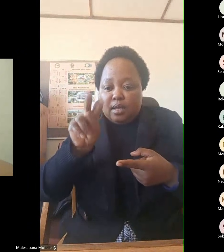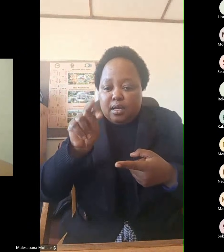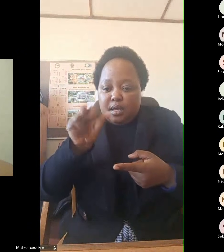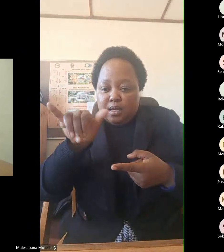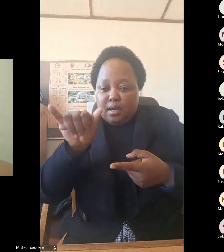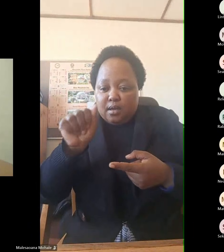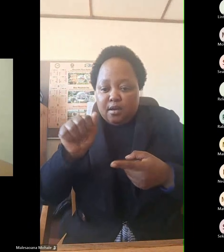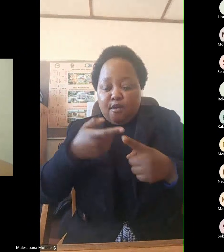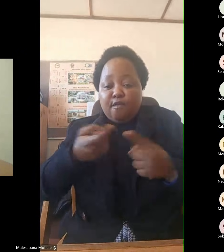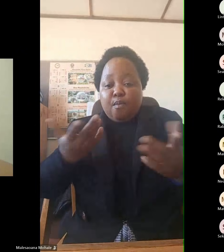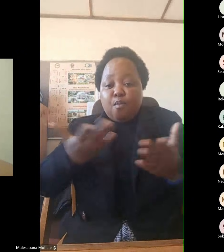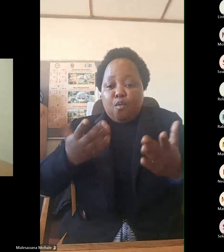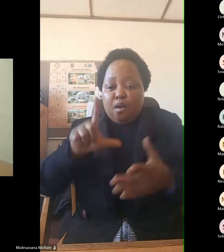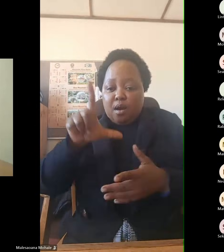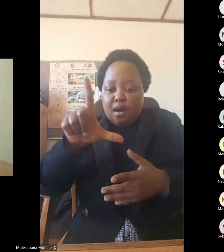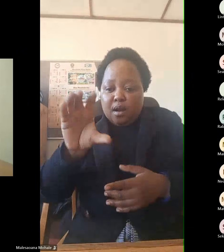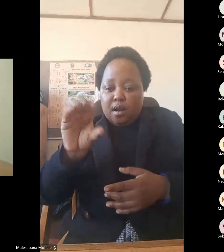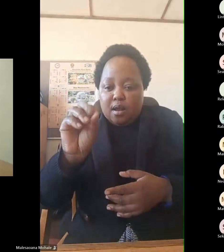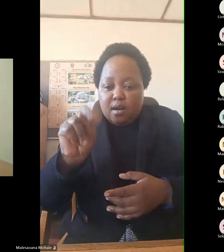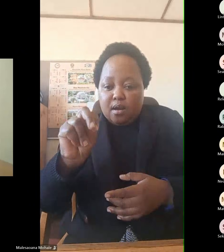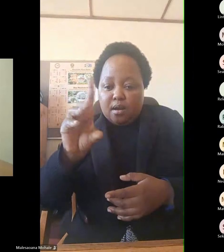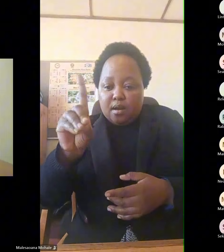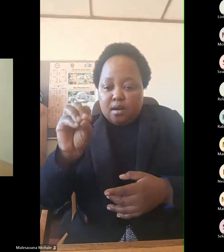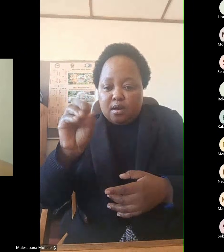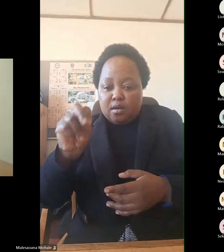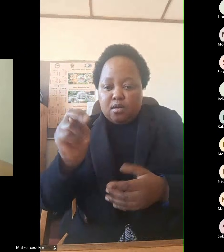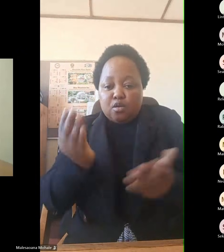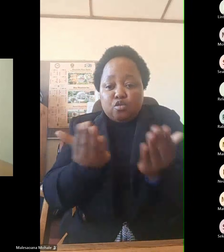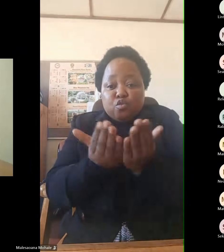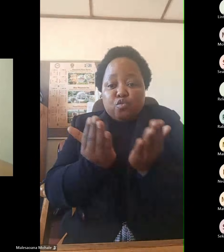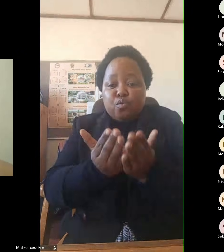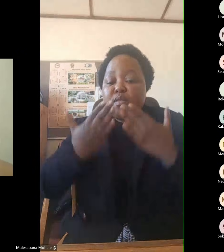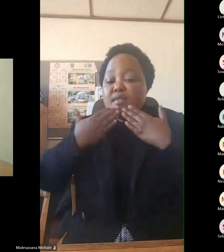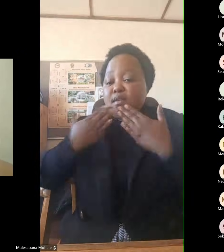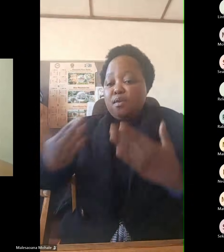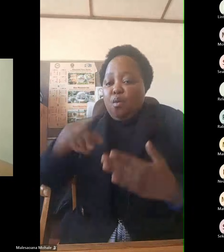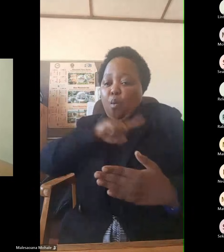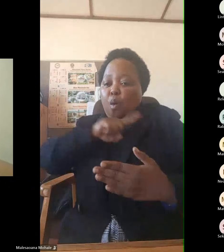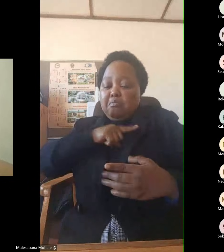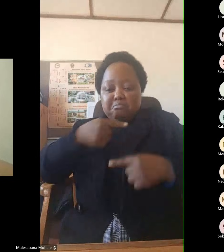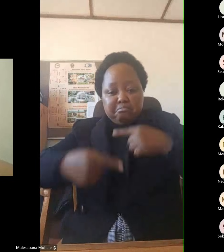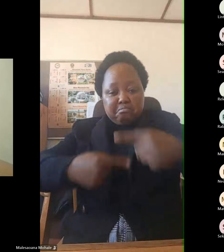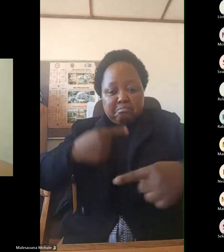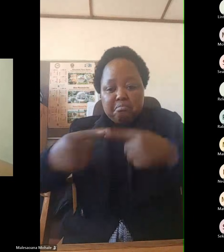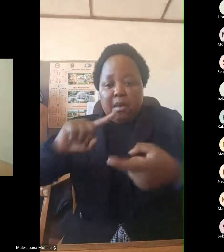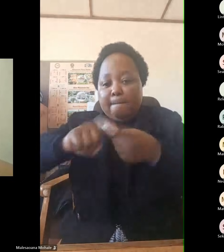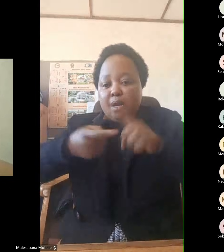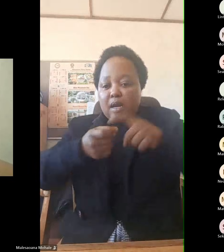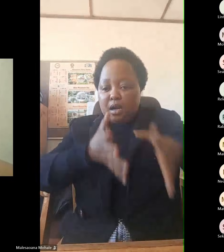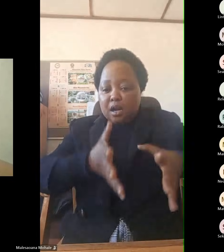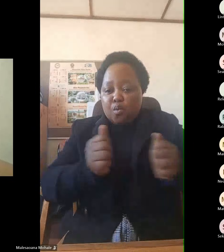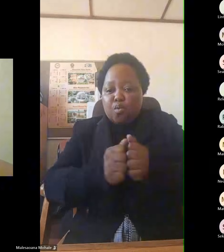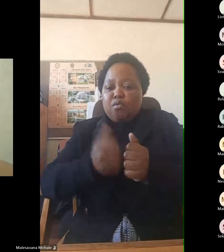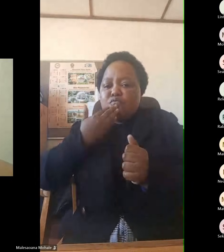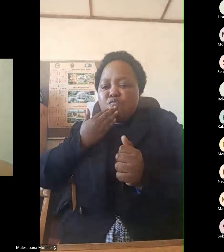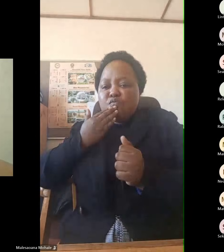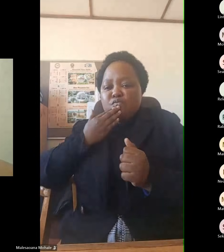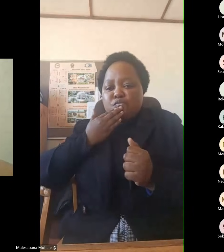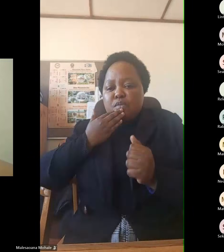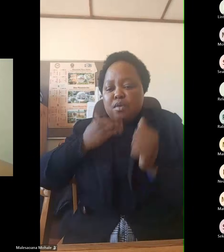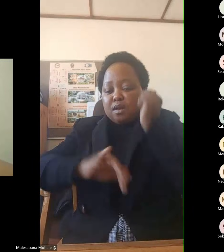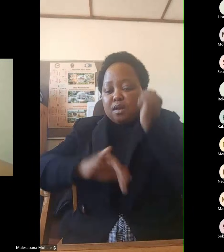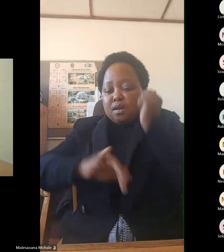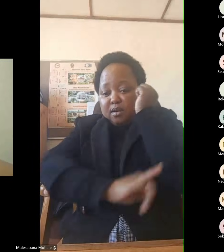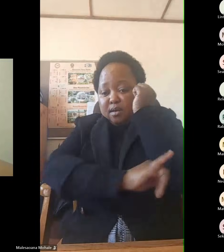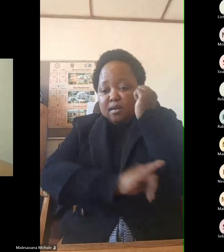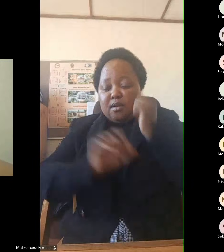Medicine. Thank you very much, Tanya, for continuing to be a partner with the country and with the program specifically.